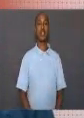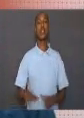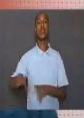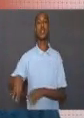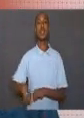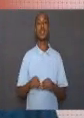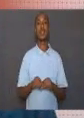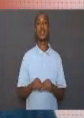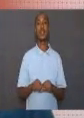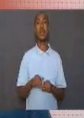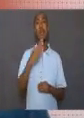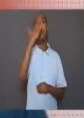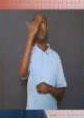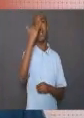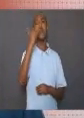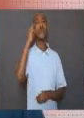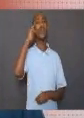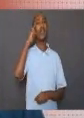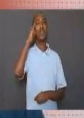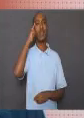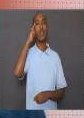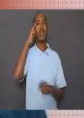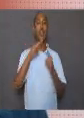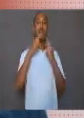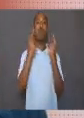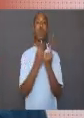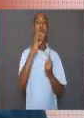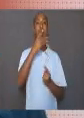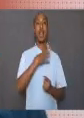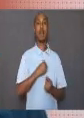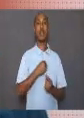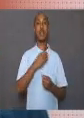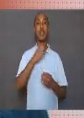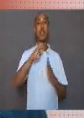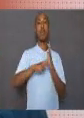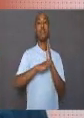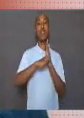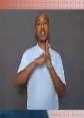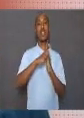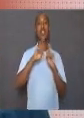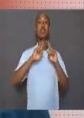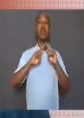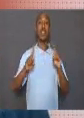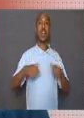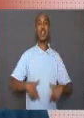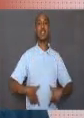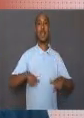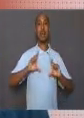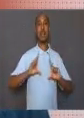Students, why do you think the noble gas configuration is especially stable?